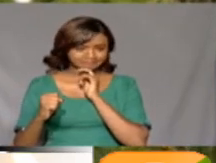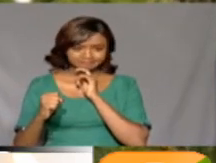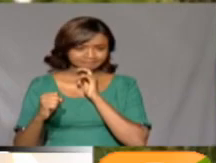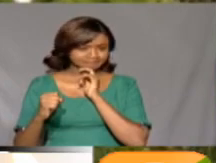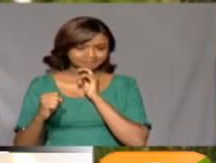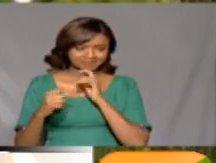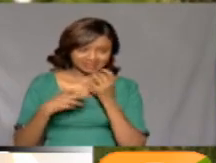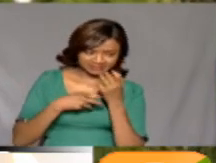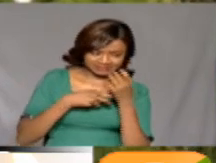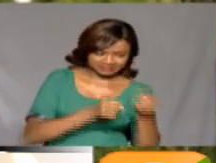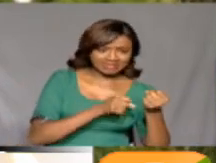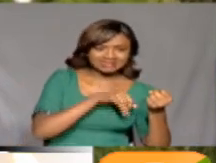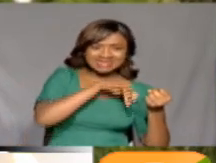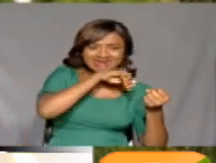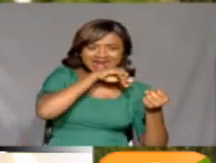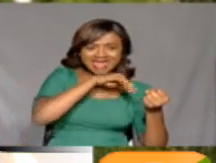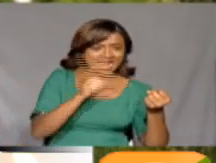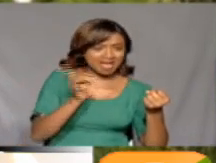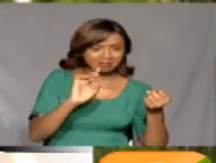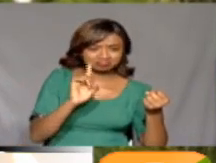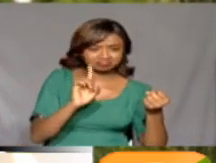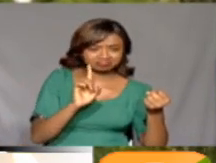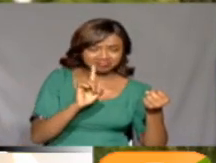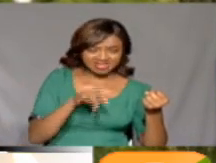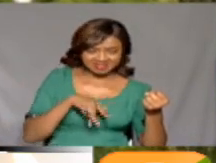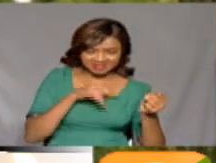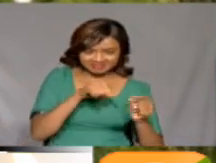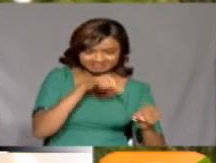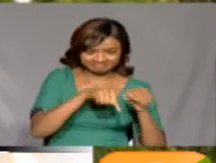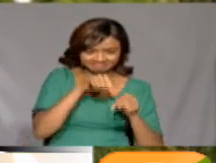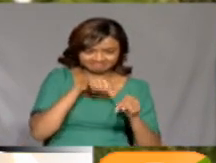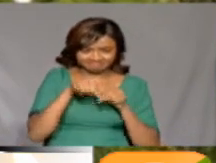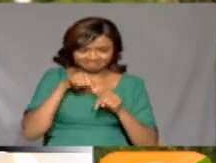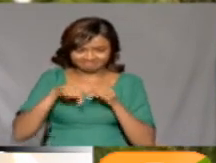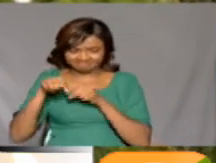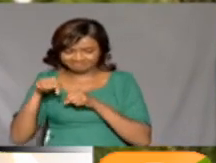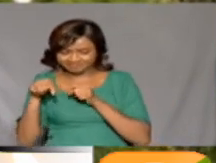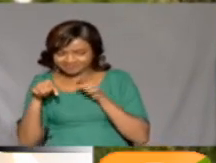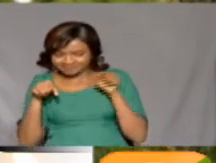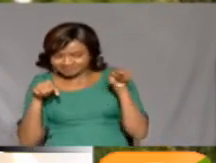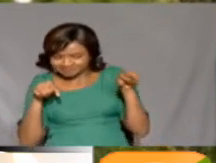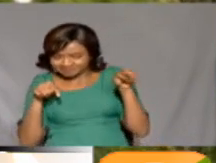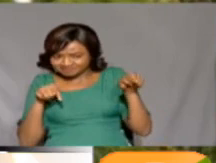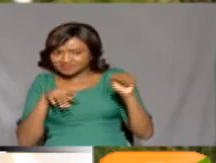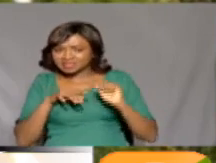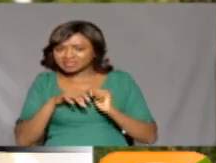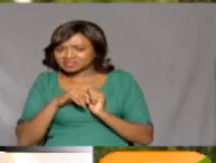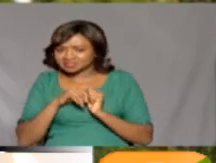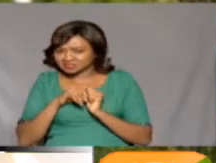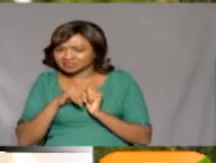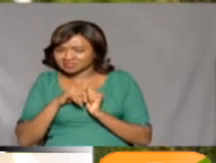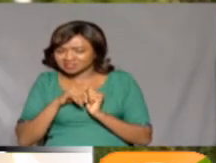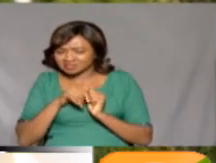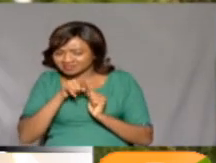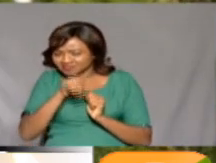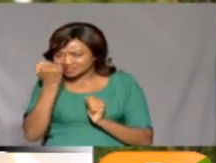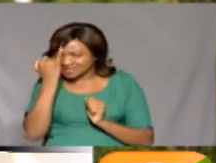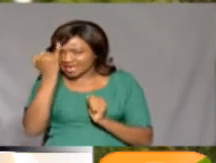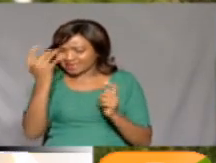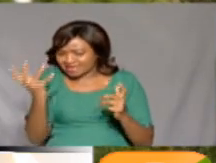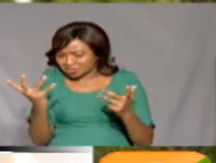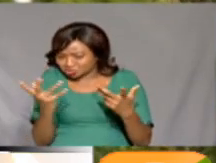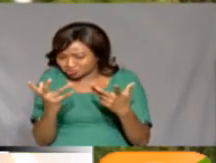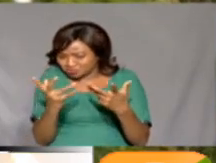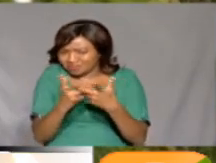Raila Odinga. And therefore they had reservations as to what is the real benefit of